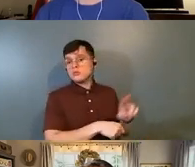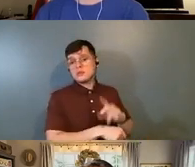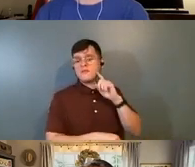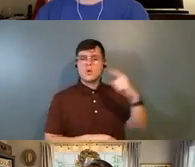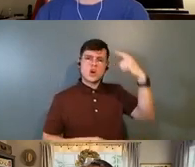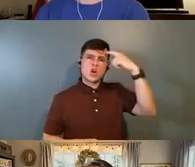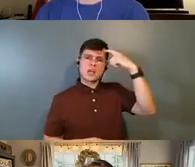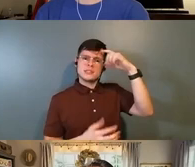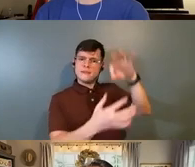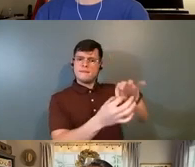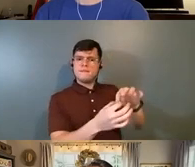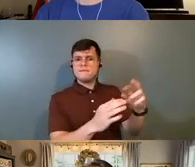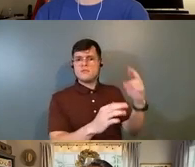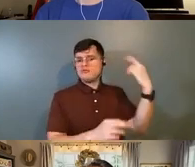So